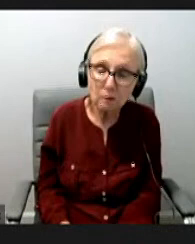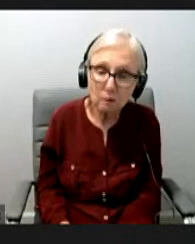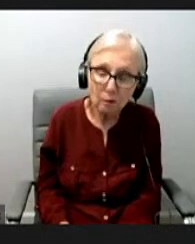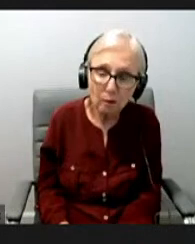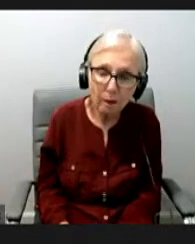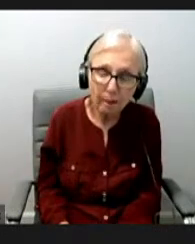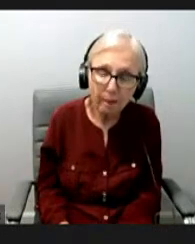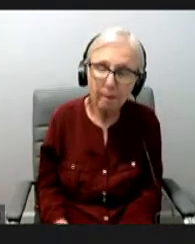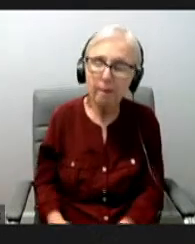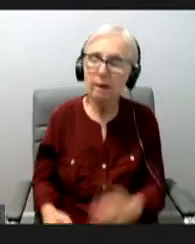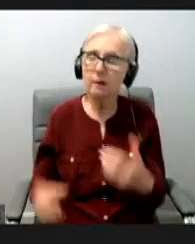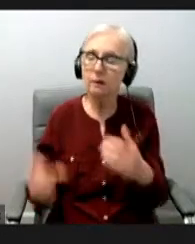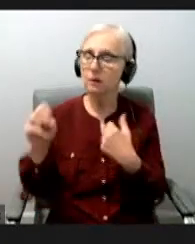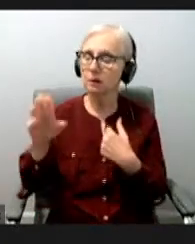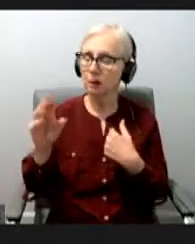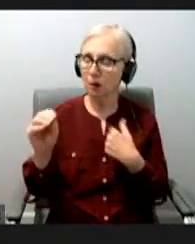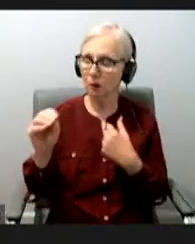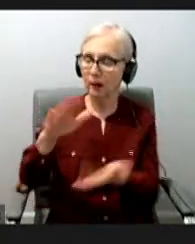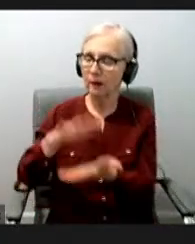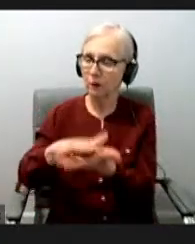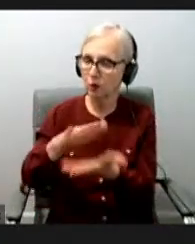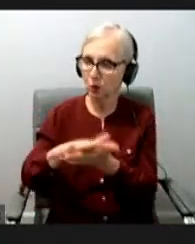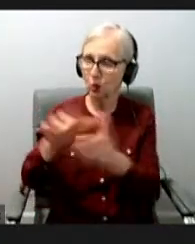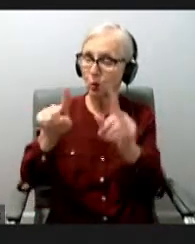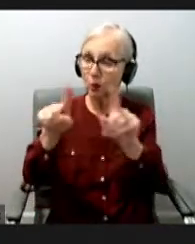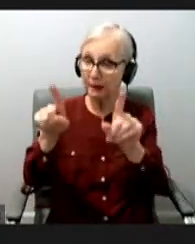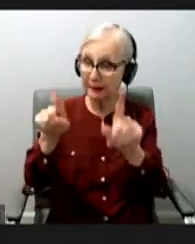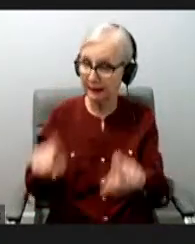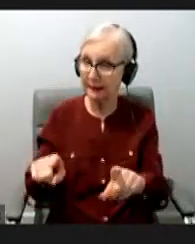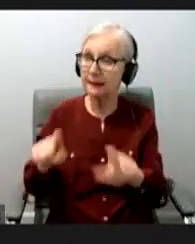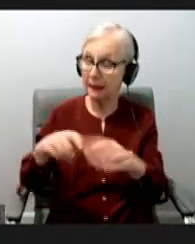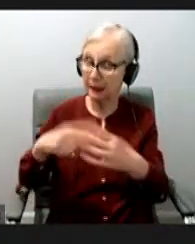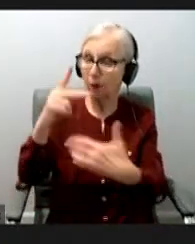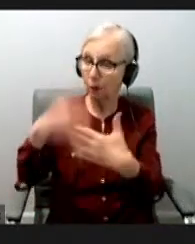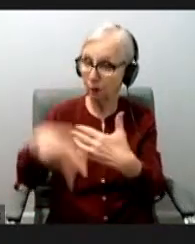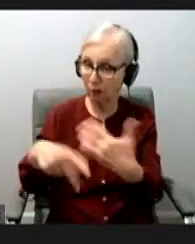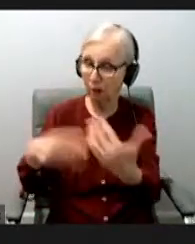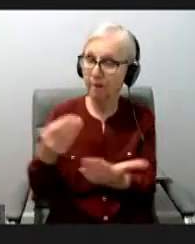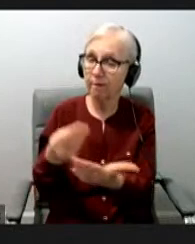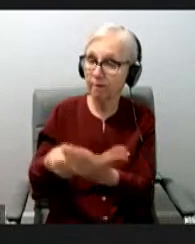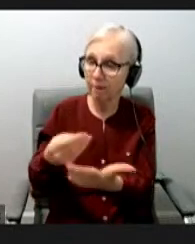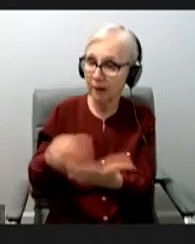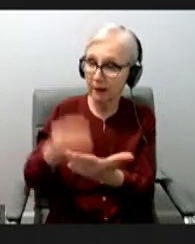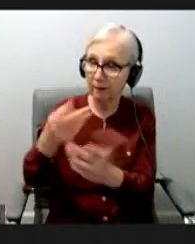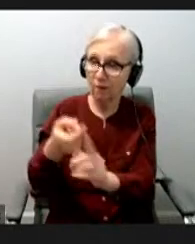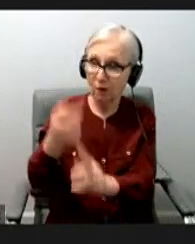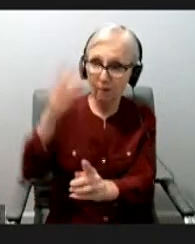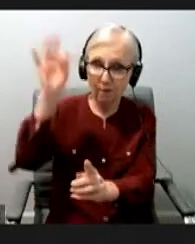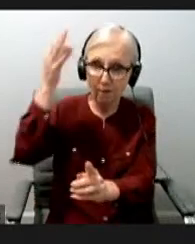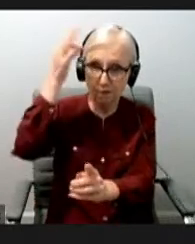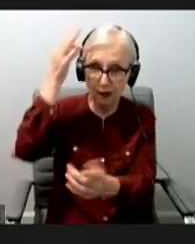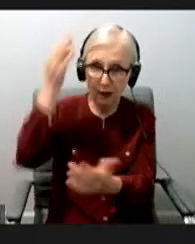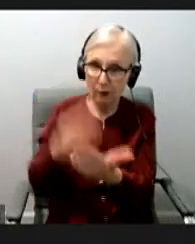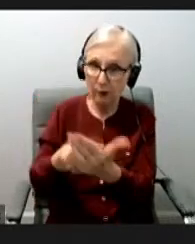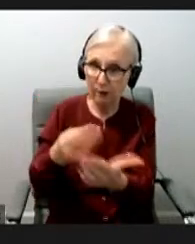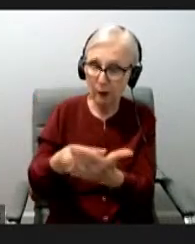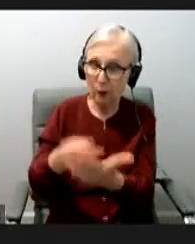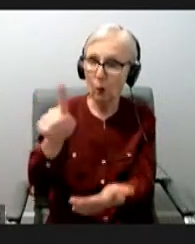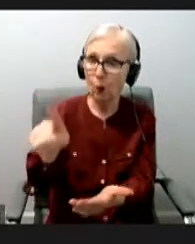So we have a schools testing program that is funded at the federal level. We've got $173